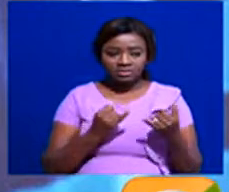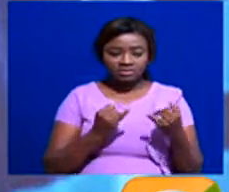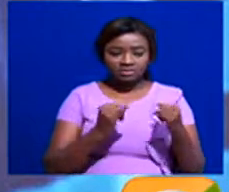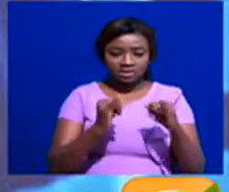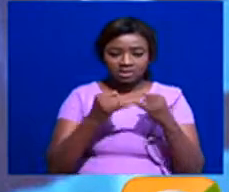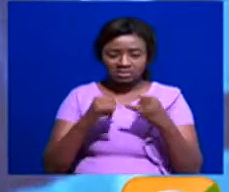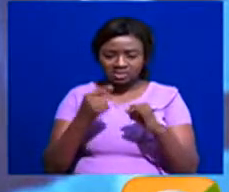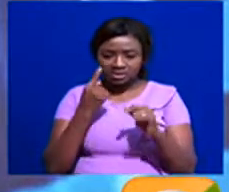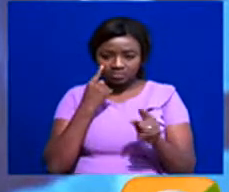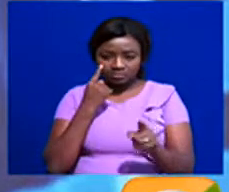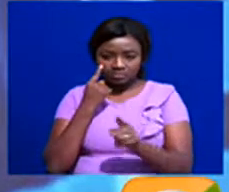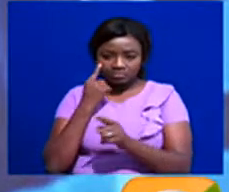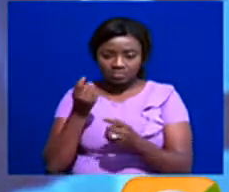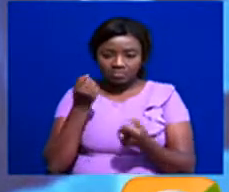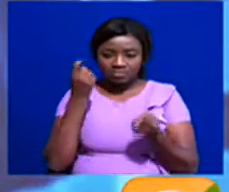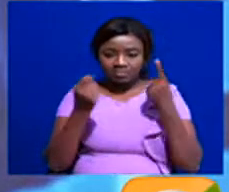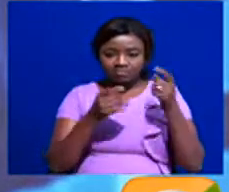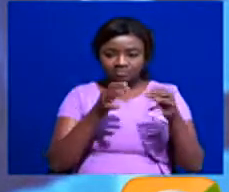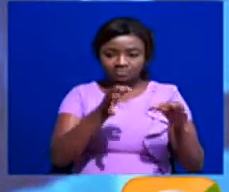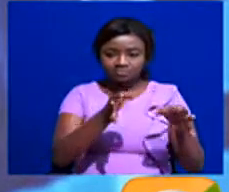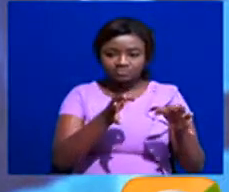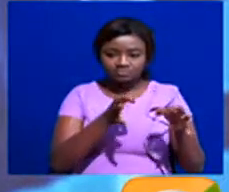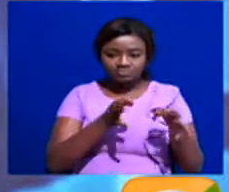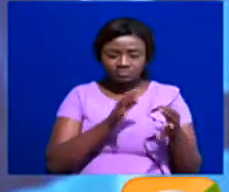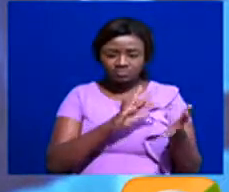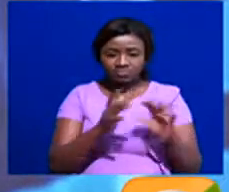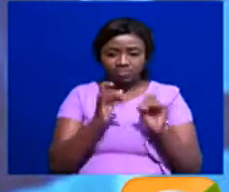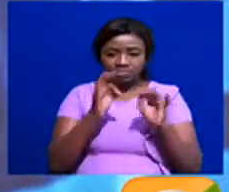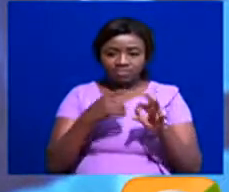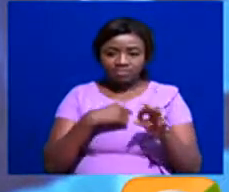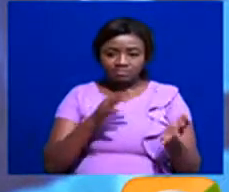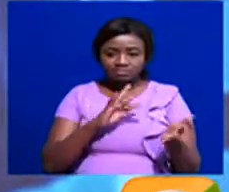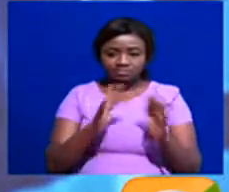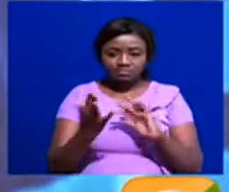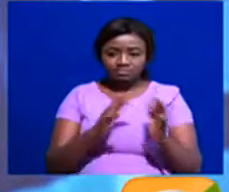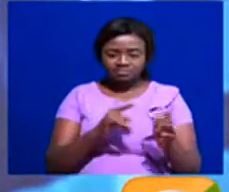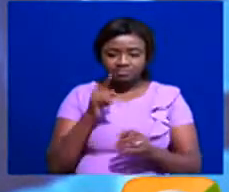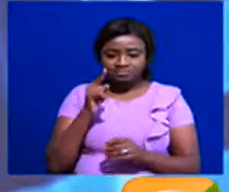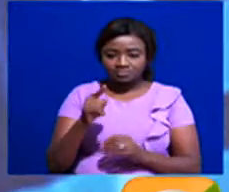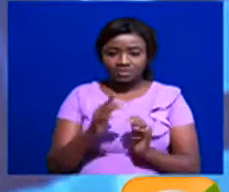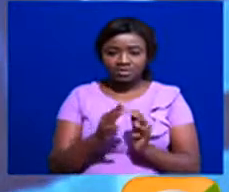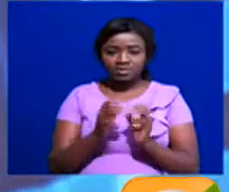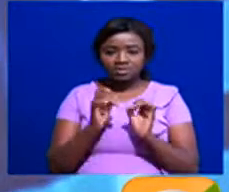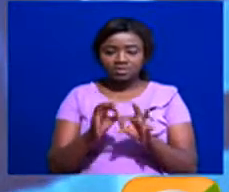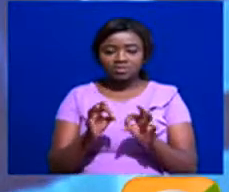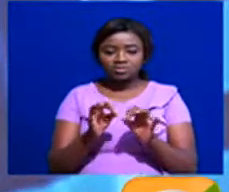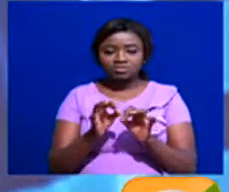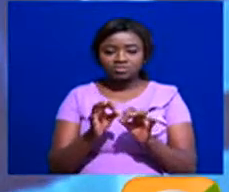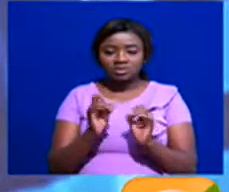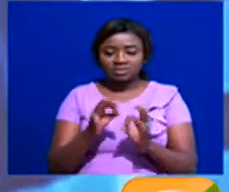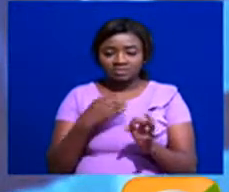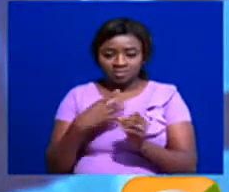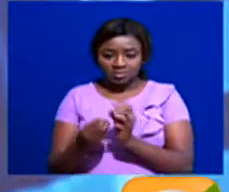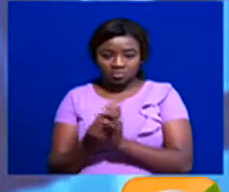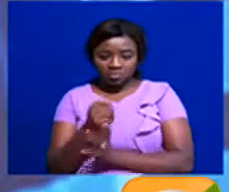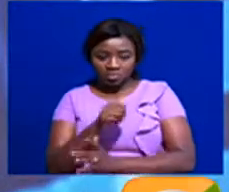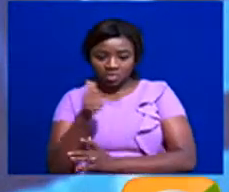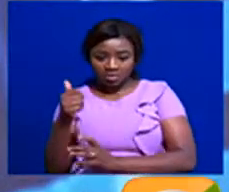much expensive. So if I compared it with growing other crops, I find